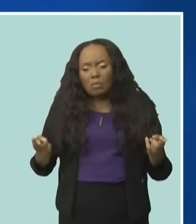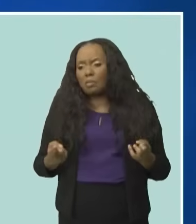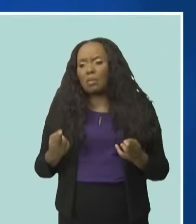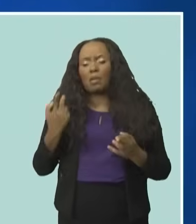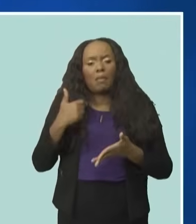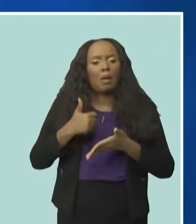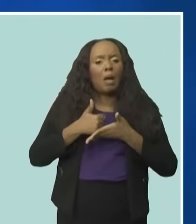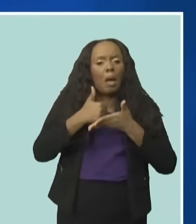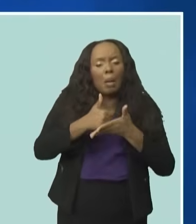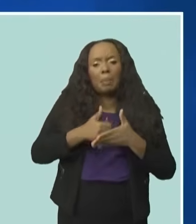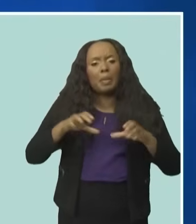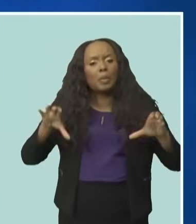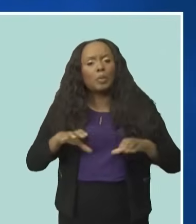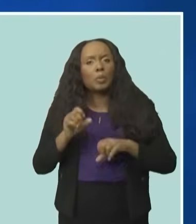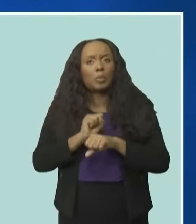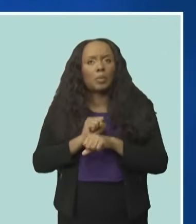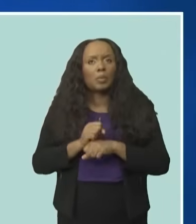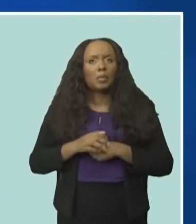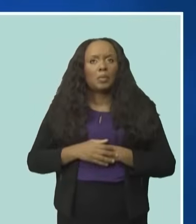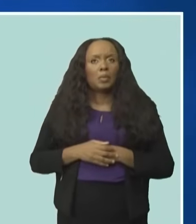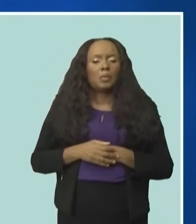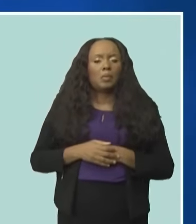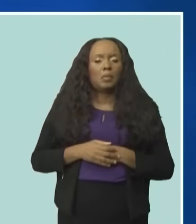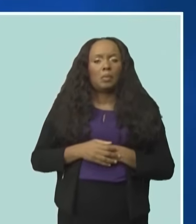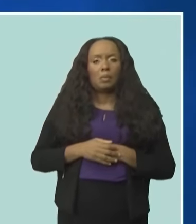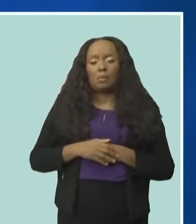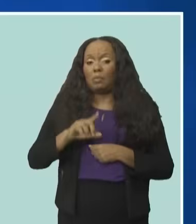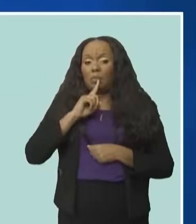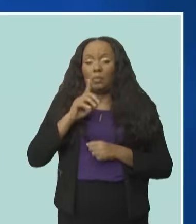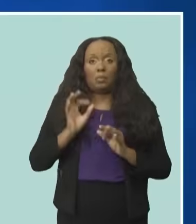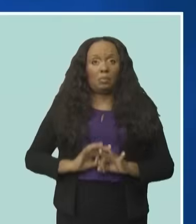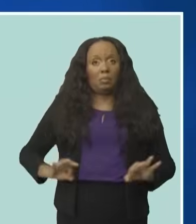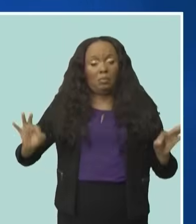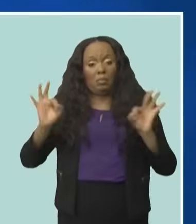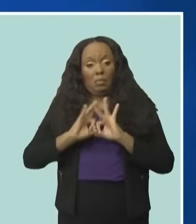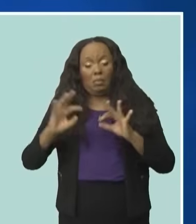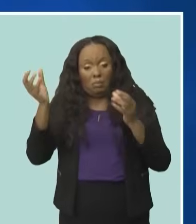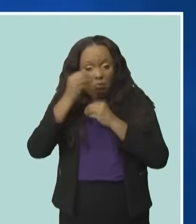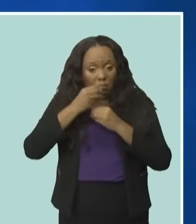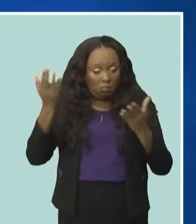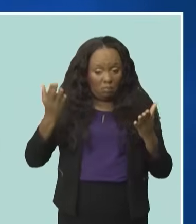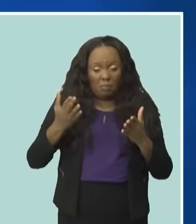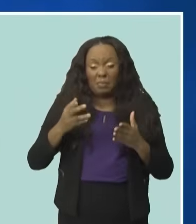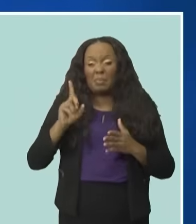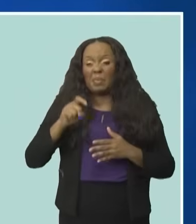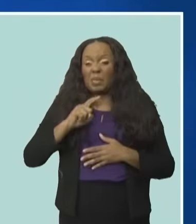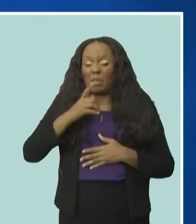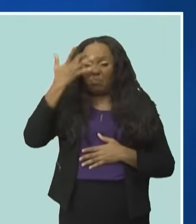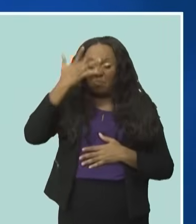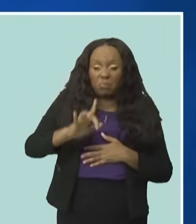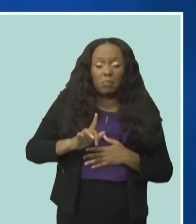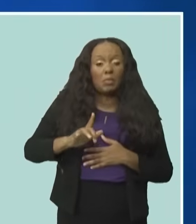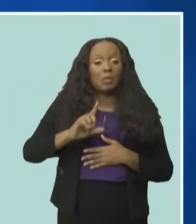do. Intelligence in these matters is very important, and they must be all equipped better in terms of